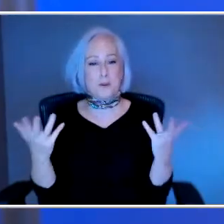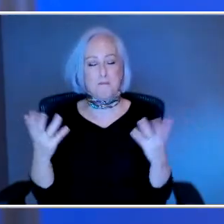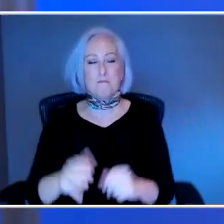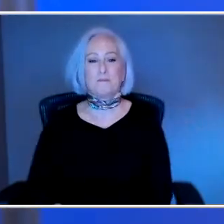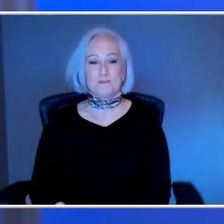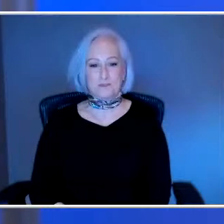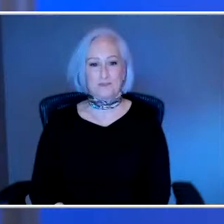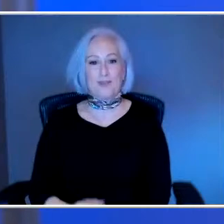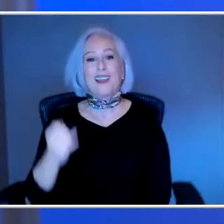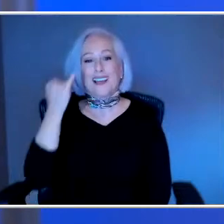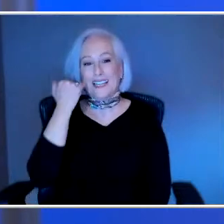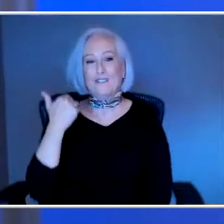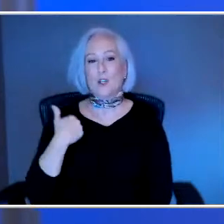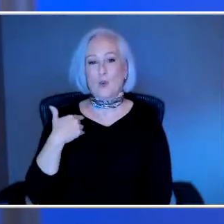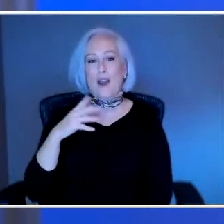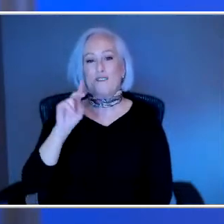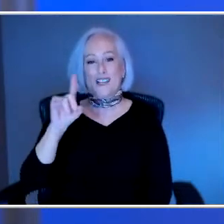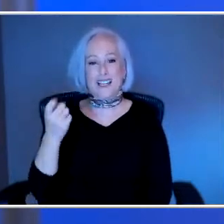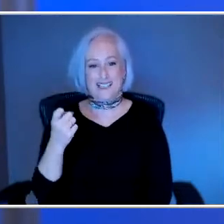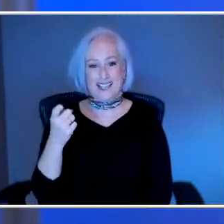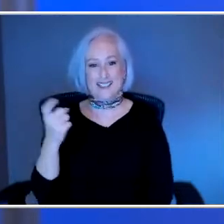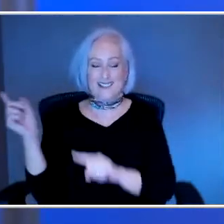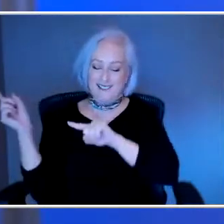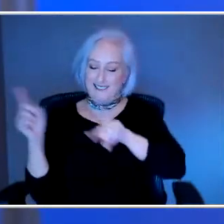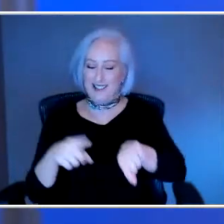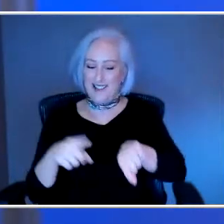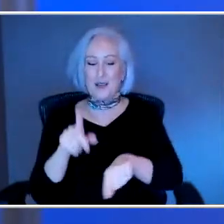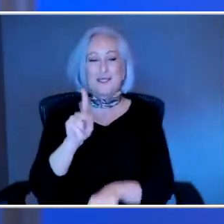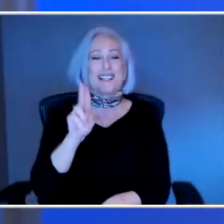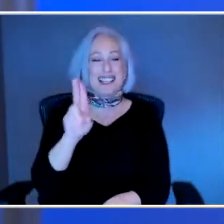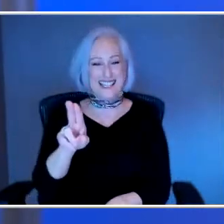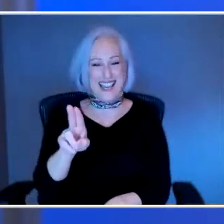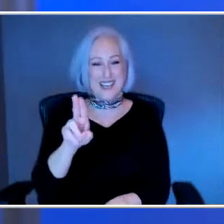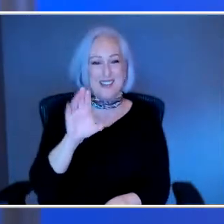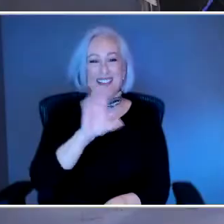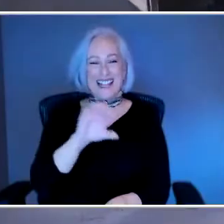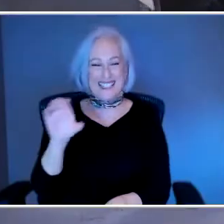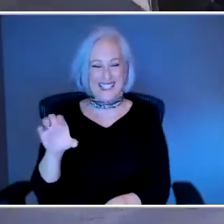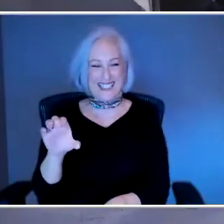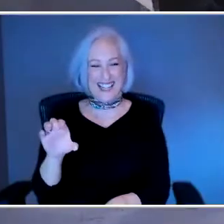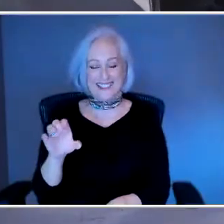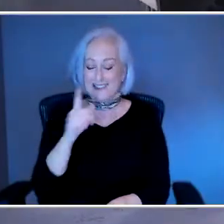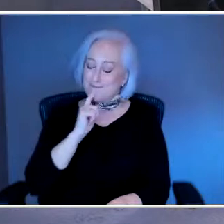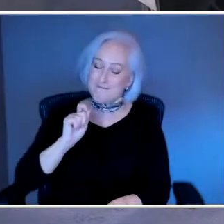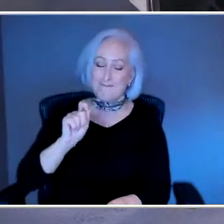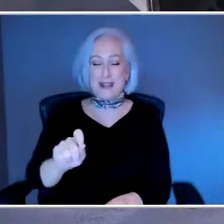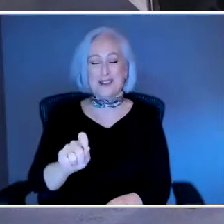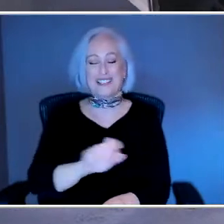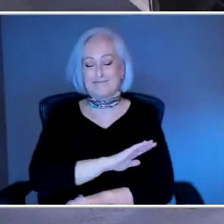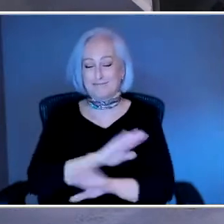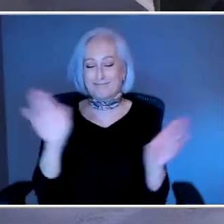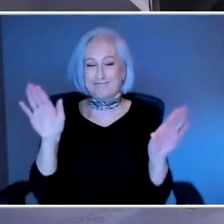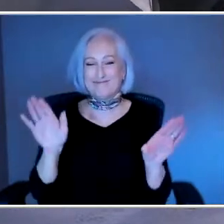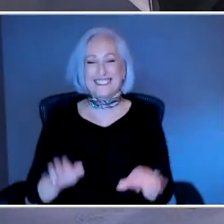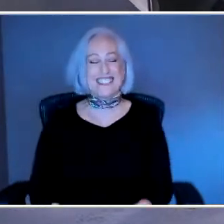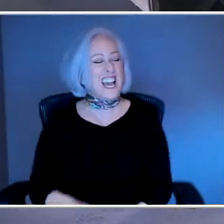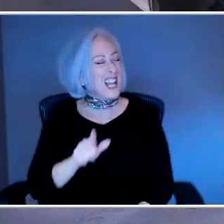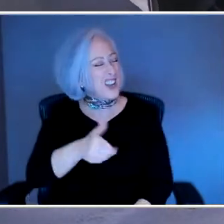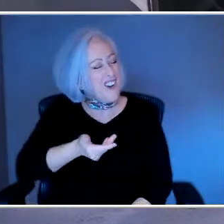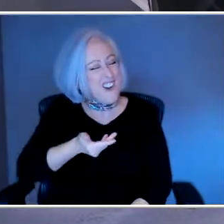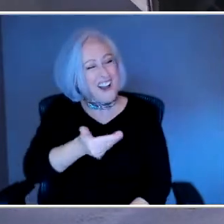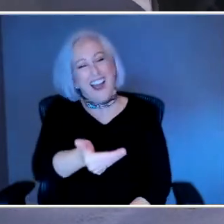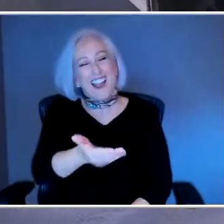diagnosed with cancer, come to the University of Kansas Cancer Center. Thank you for that. Period. You're hired. That's